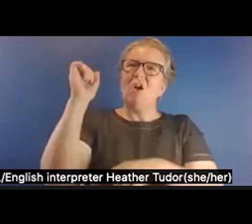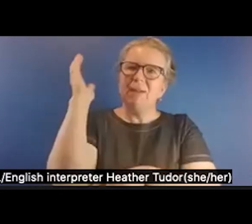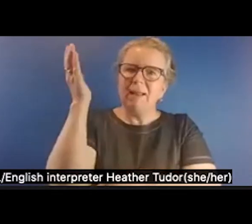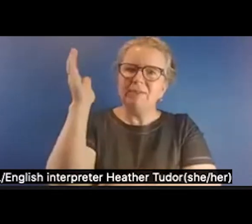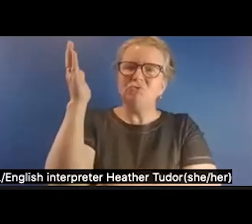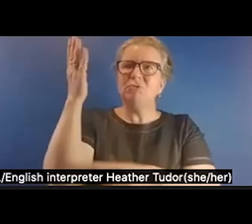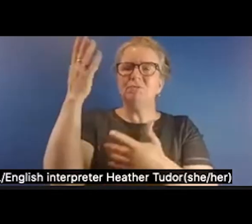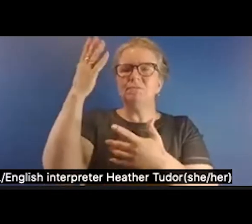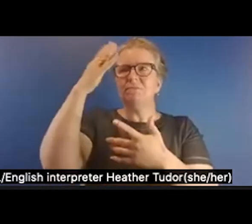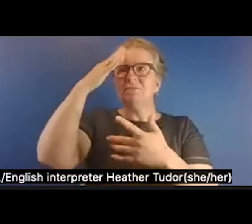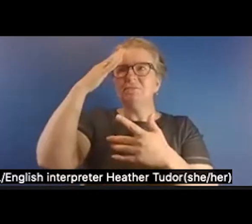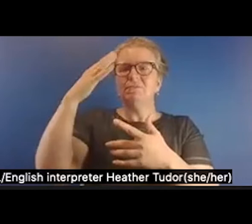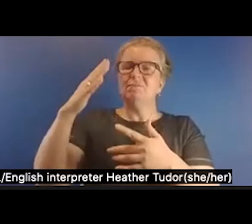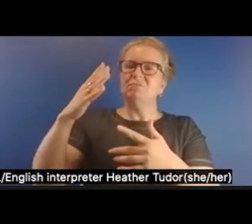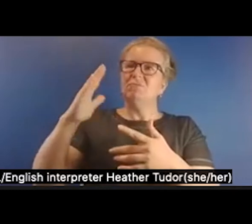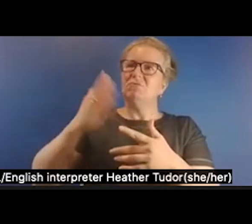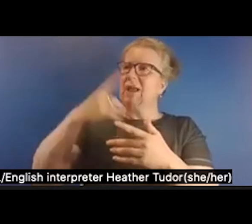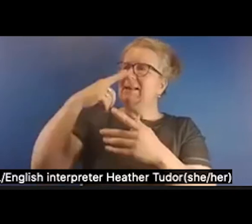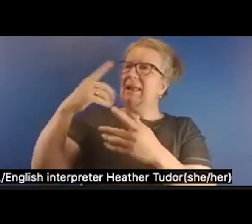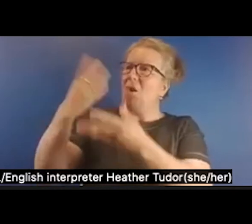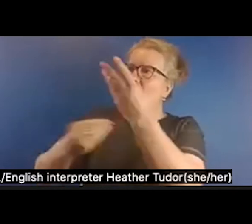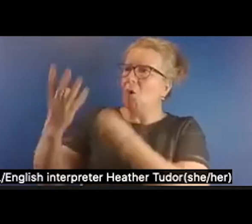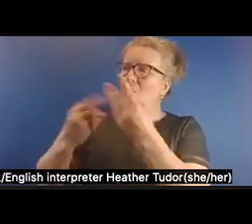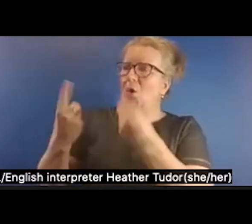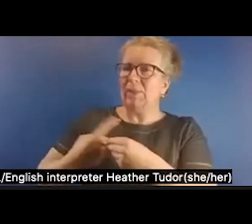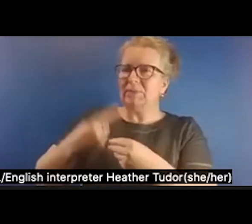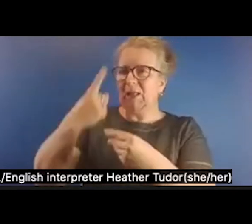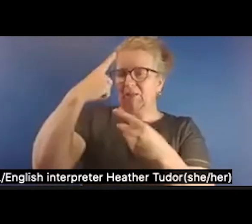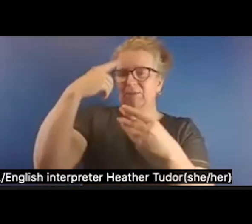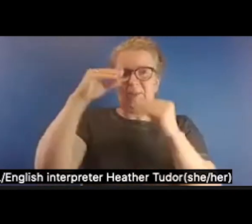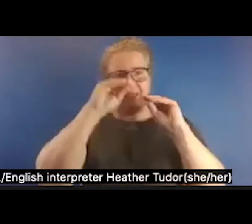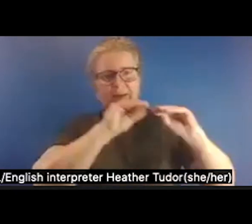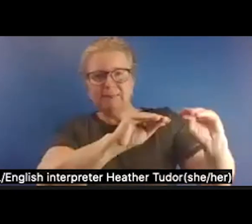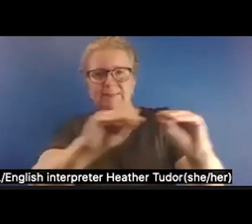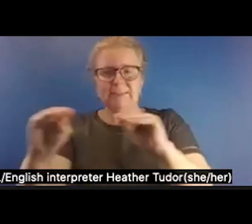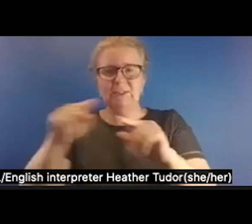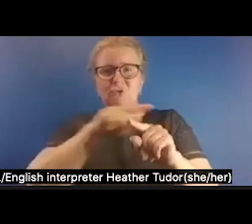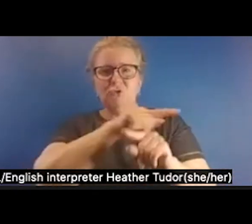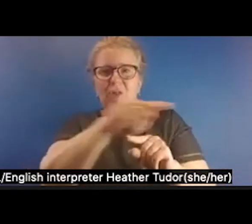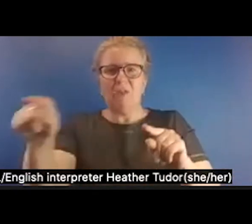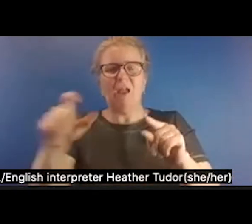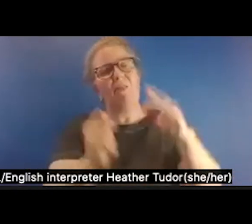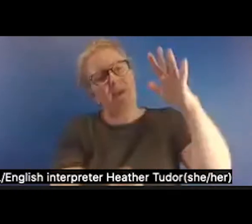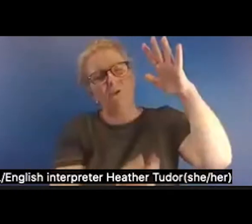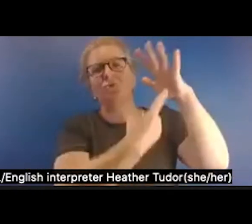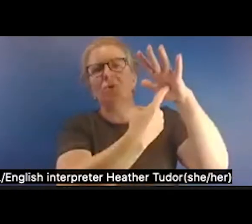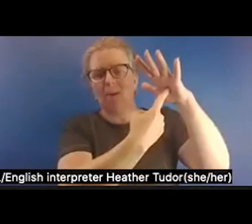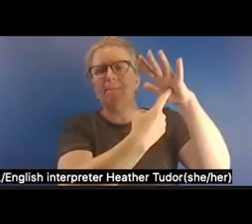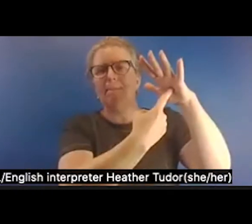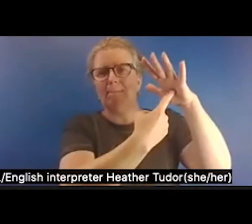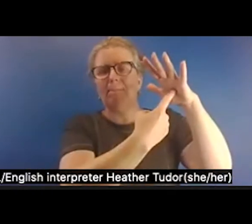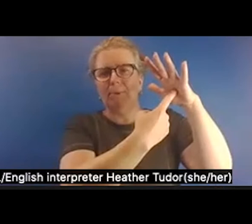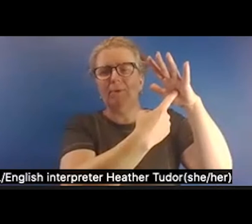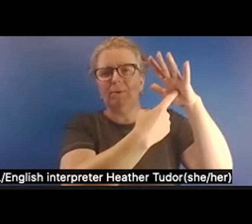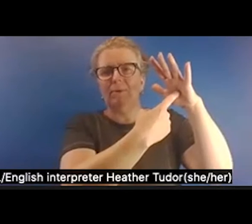educate themselves and educate others. So these are come at the top of the hierarchy. The